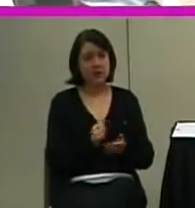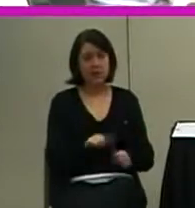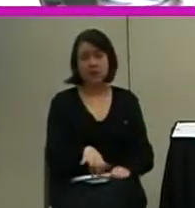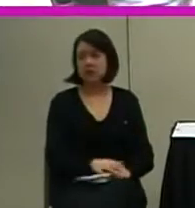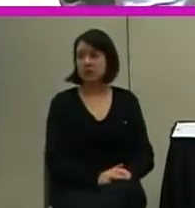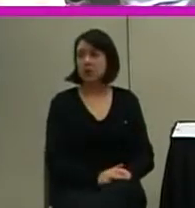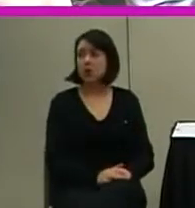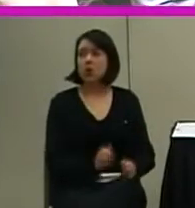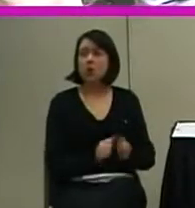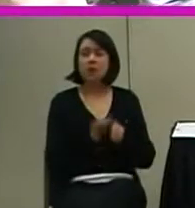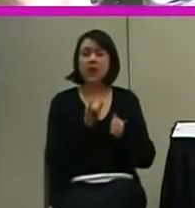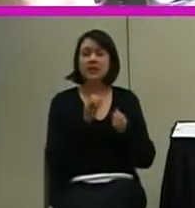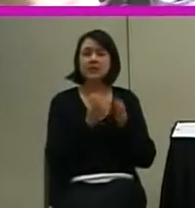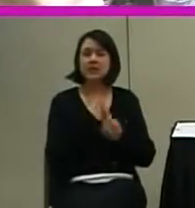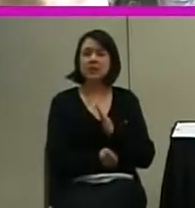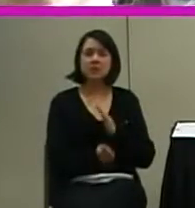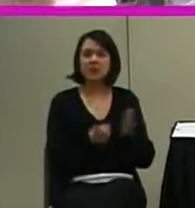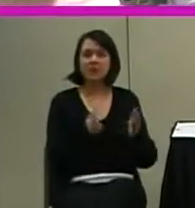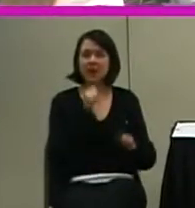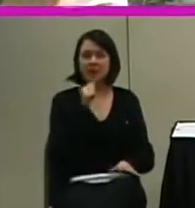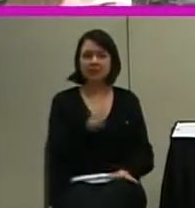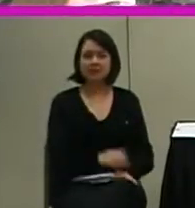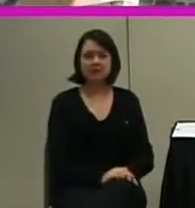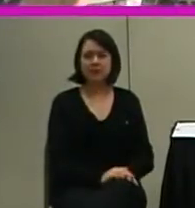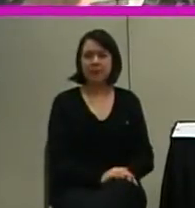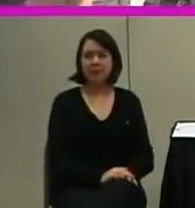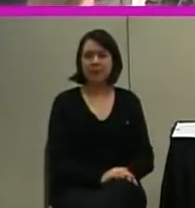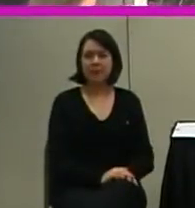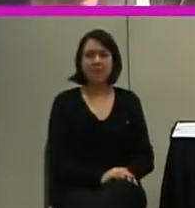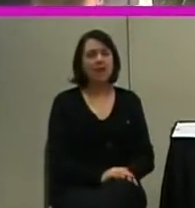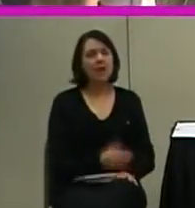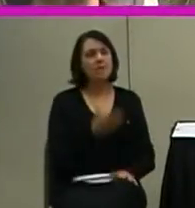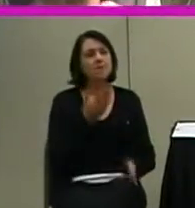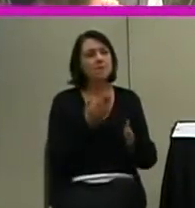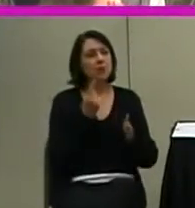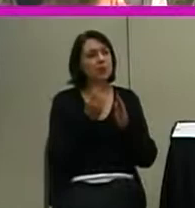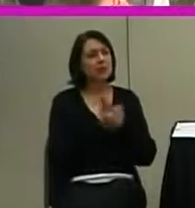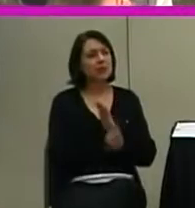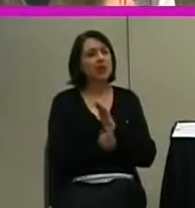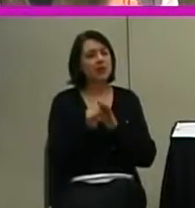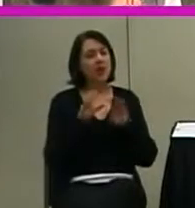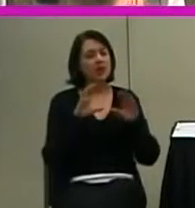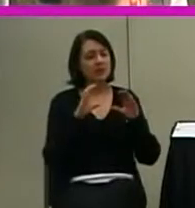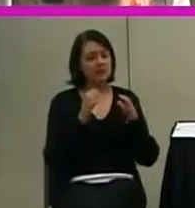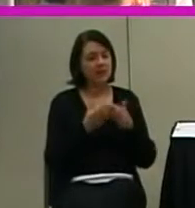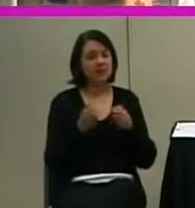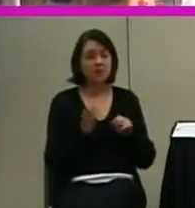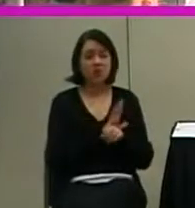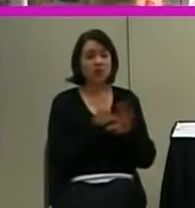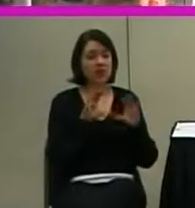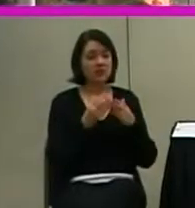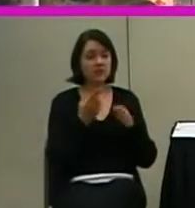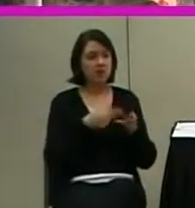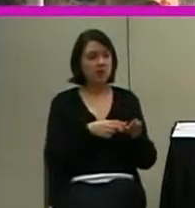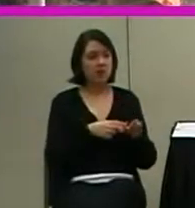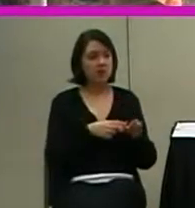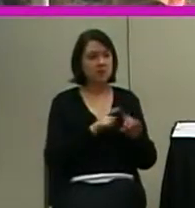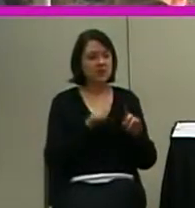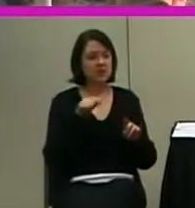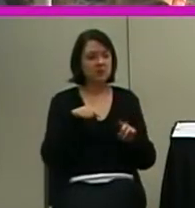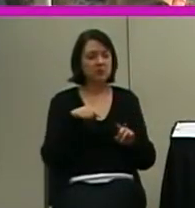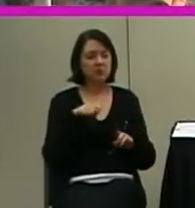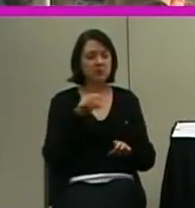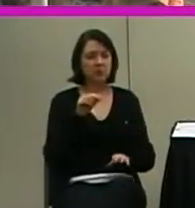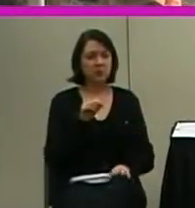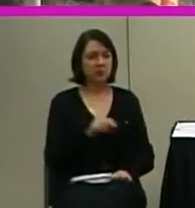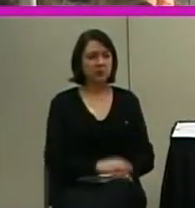With that particular skill, probably not. There may be a skill that's class-based where we involve everybody. And if we were